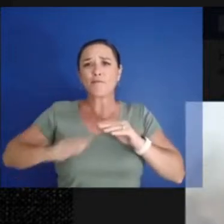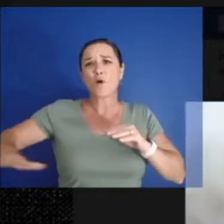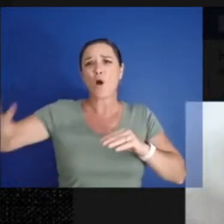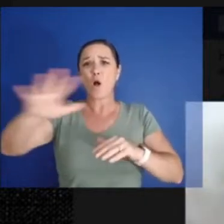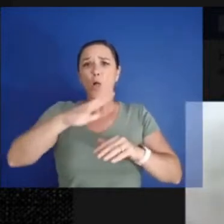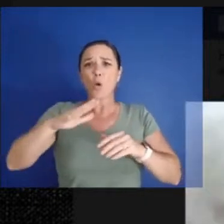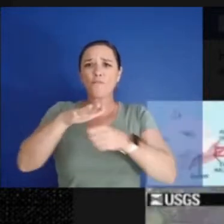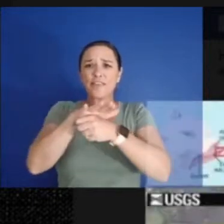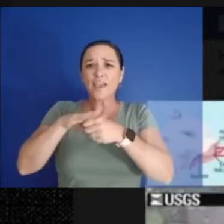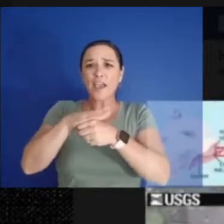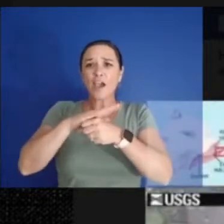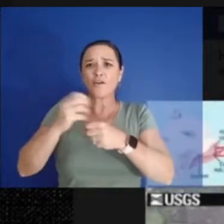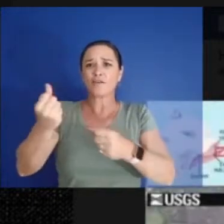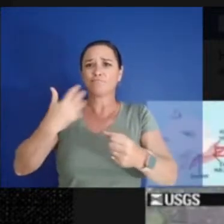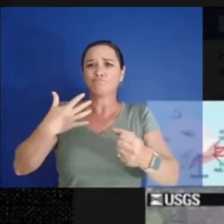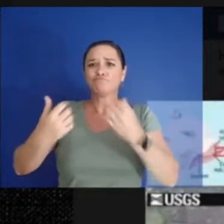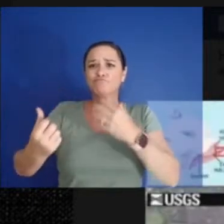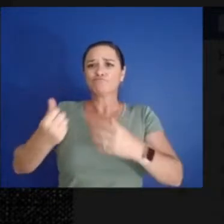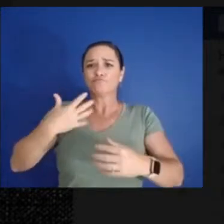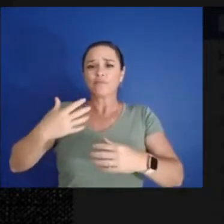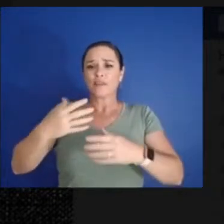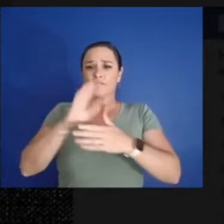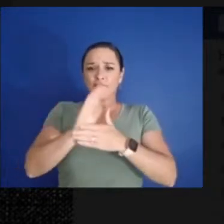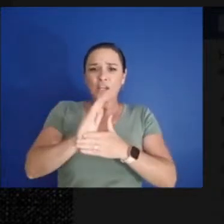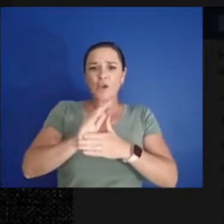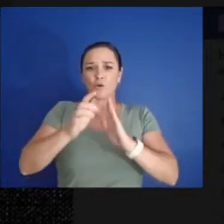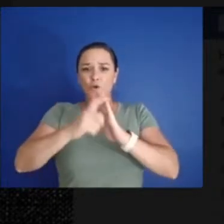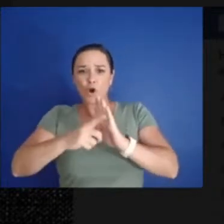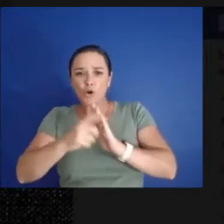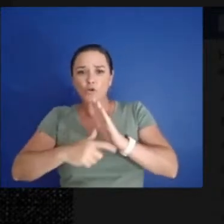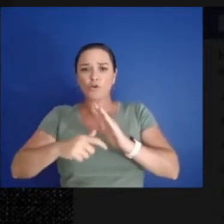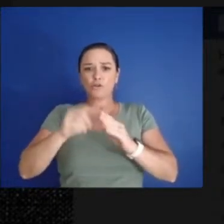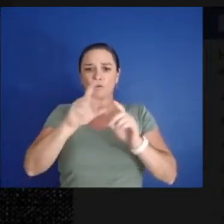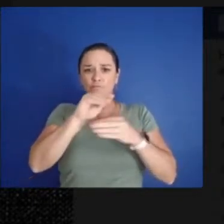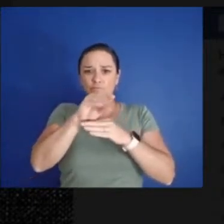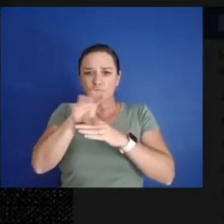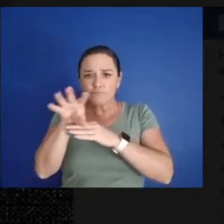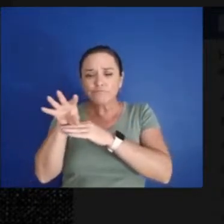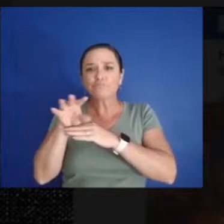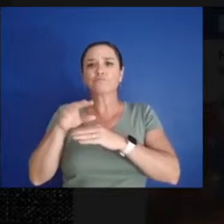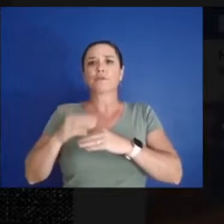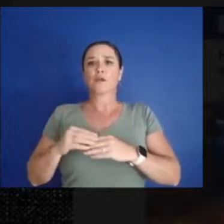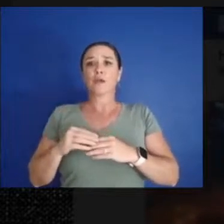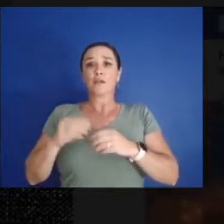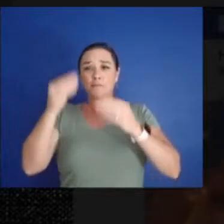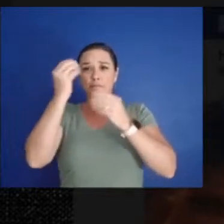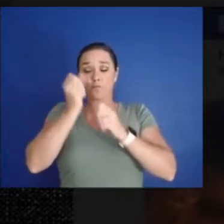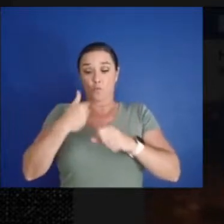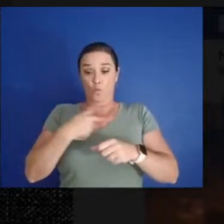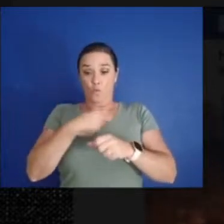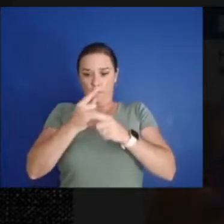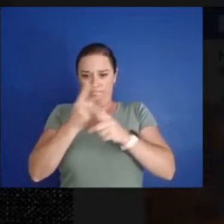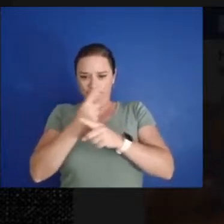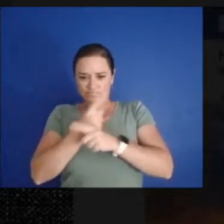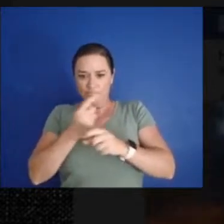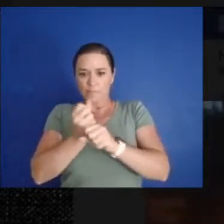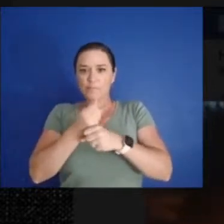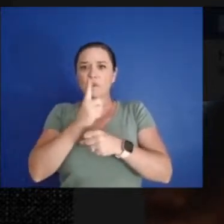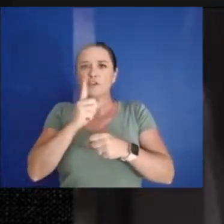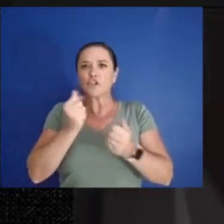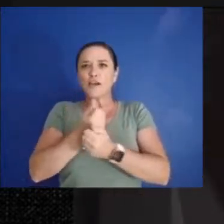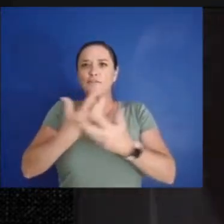neighborhoods sending in videos, articles, and images. We spend a lot of time making sure the accurate information gets out. This is live. Still